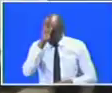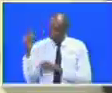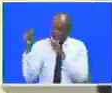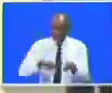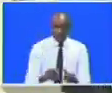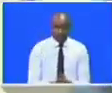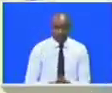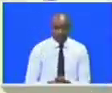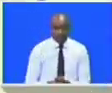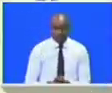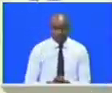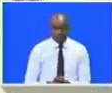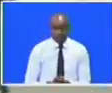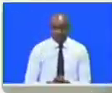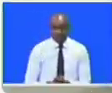stormed.